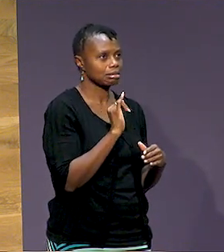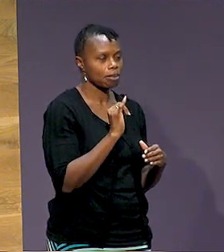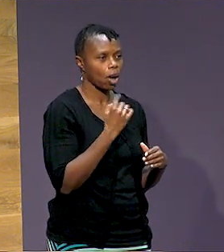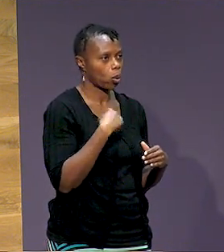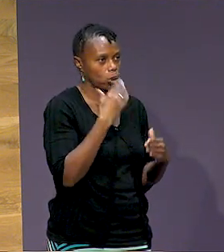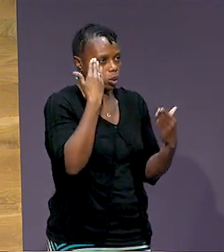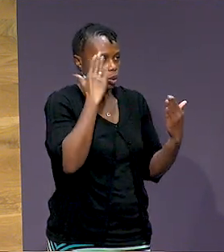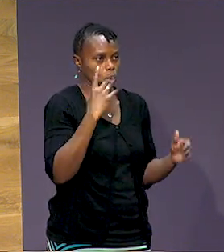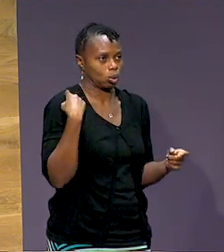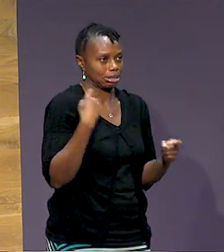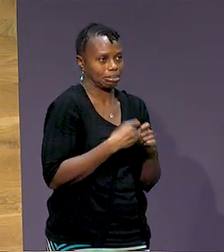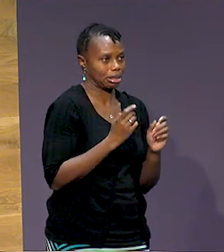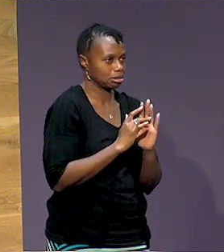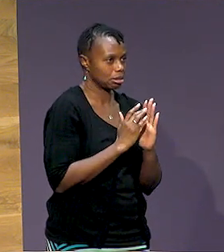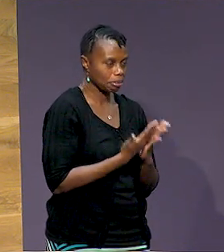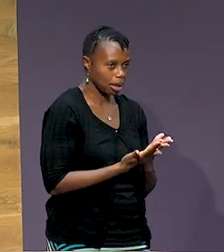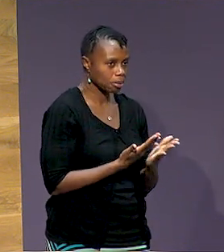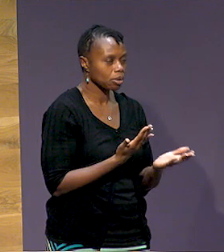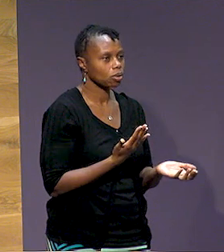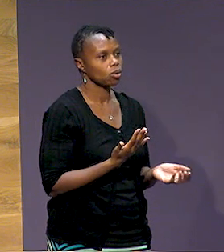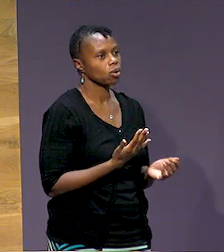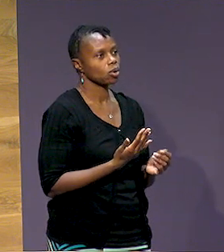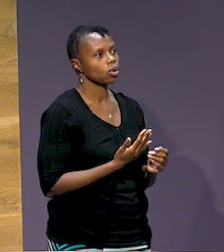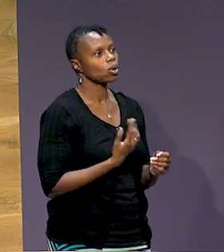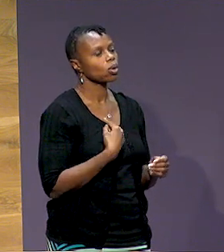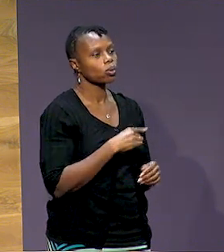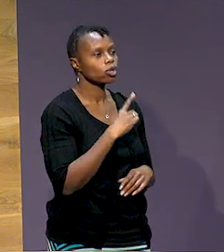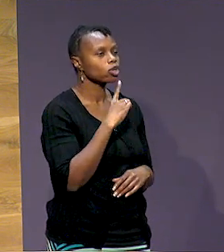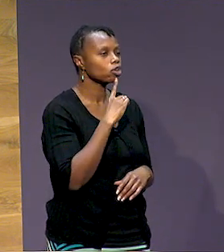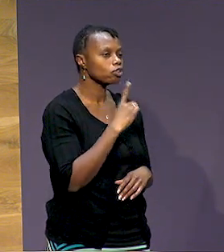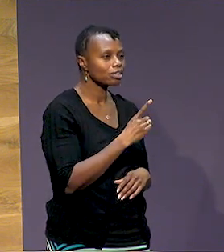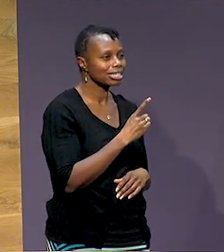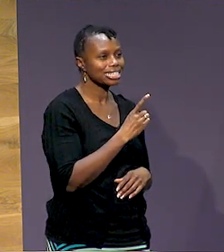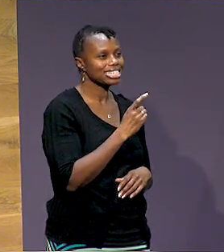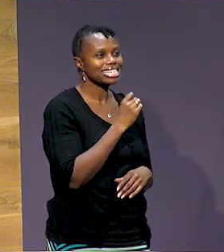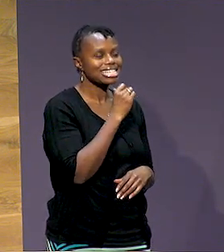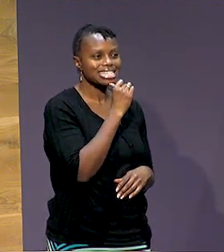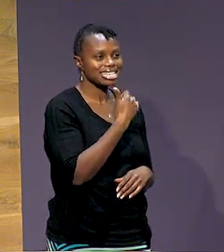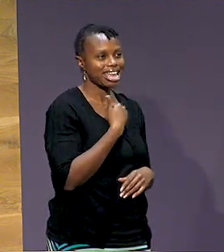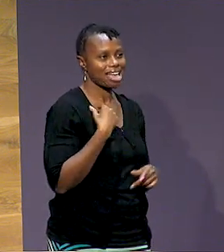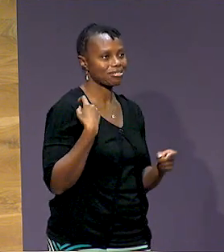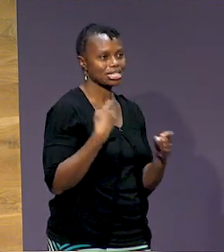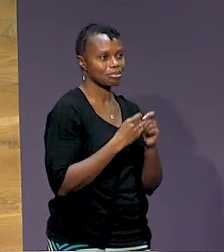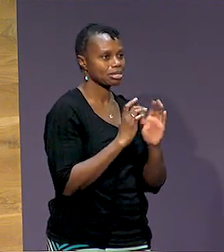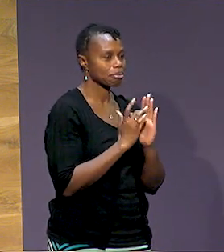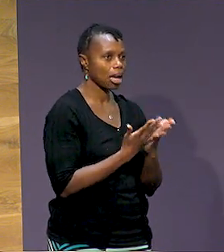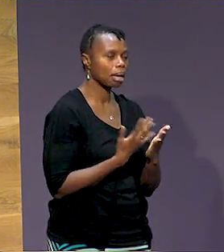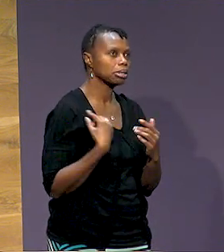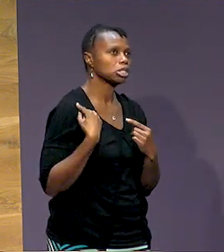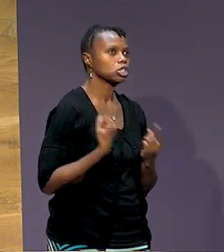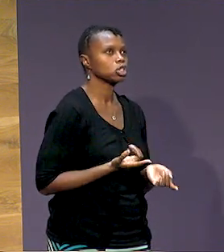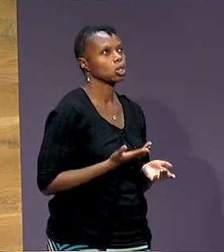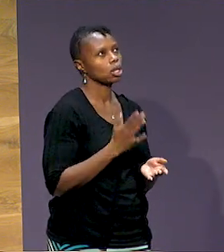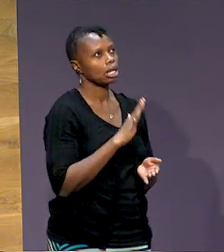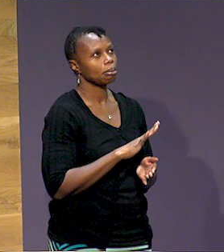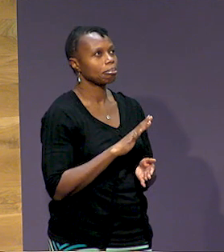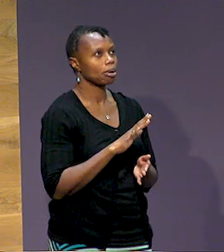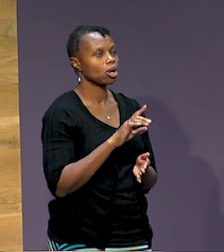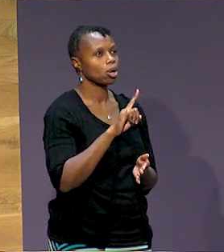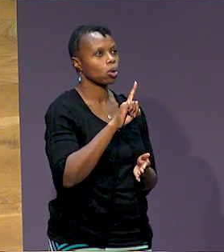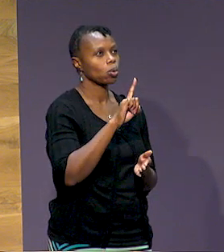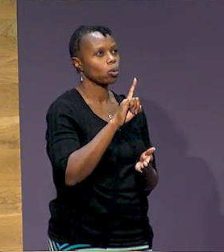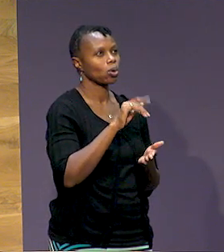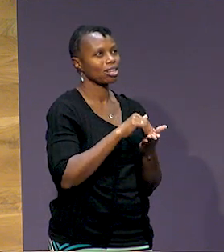instance, like how we really didn't have a Spanish Bible until late in the 1500s, and yet